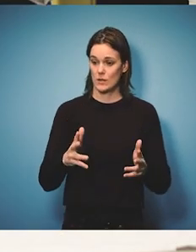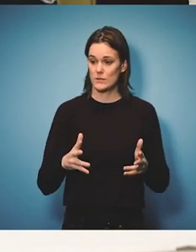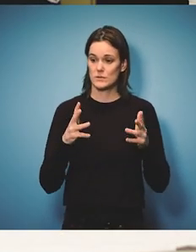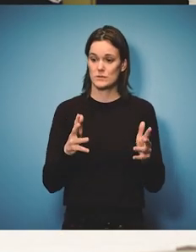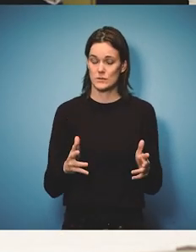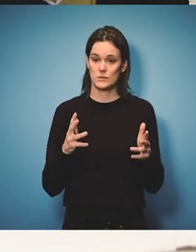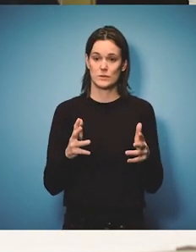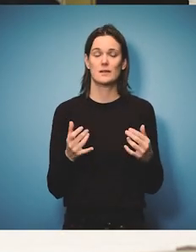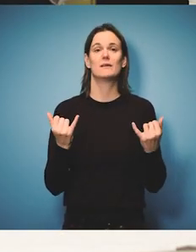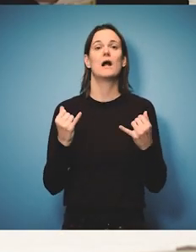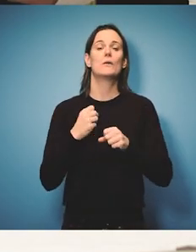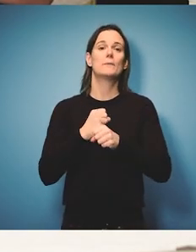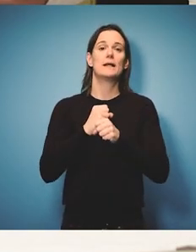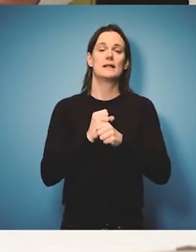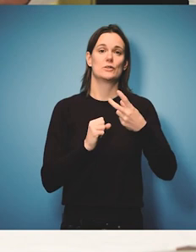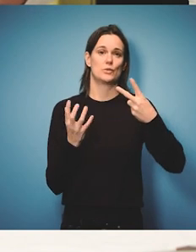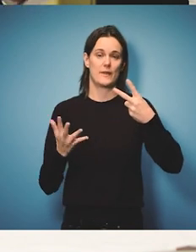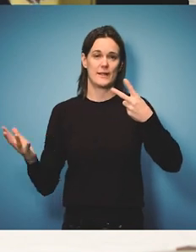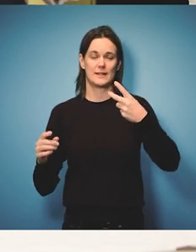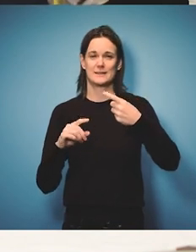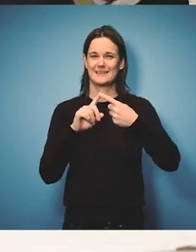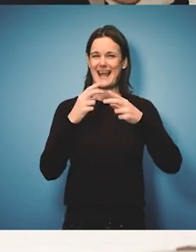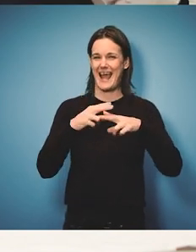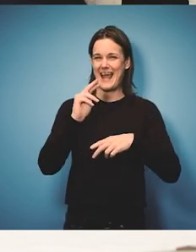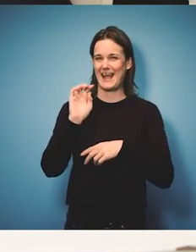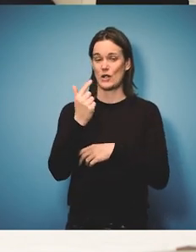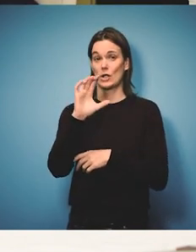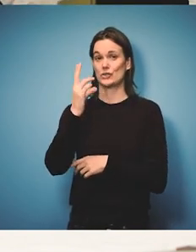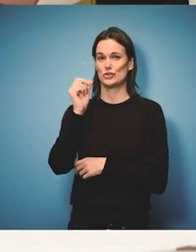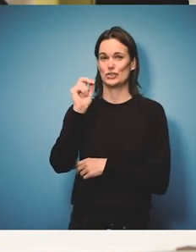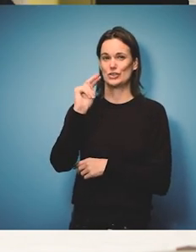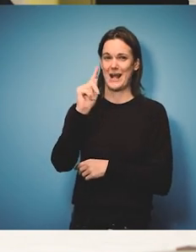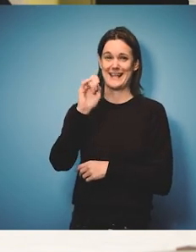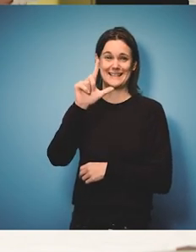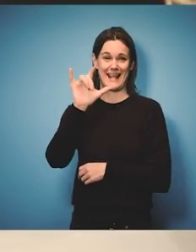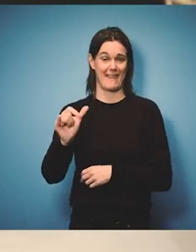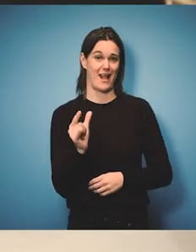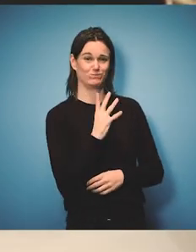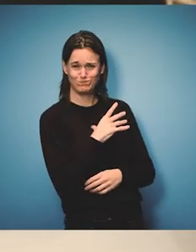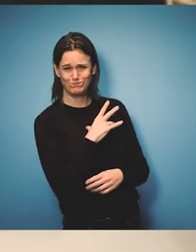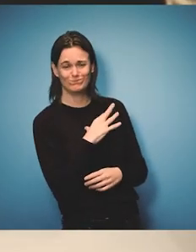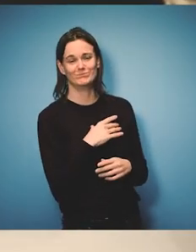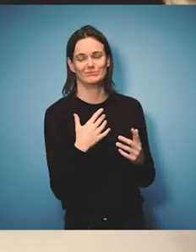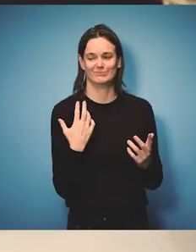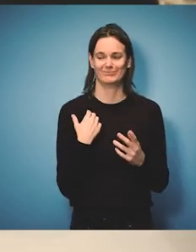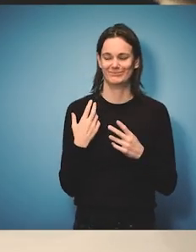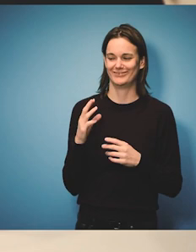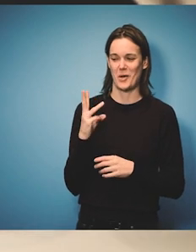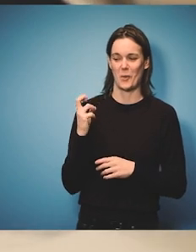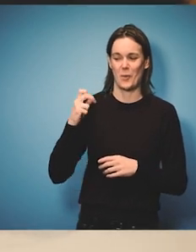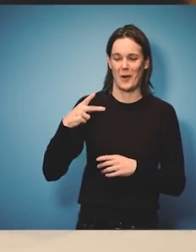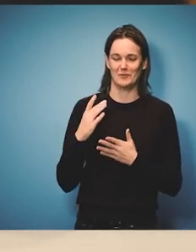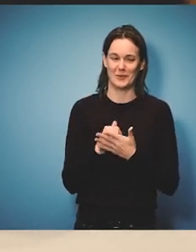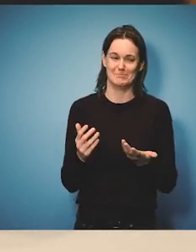cake is cooling down, we are going to make two things. We're gonna make a eggnog chantilly, which sounds really